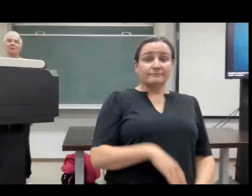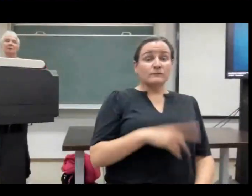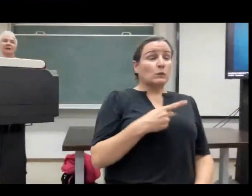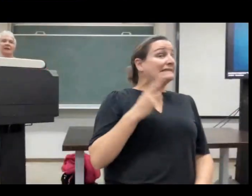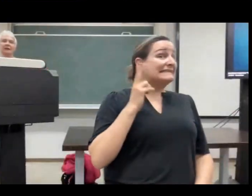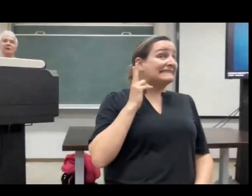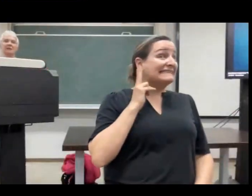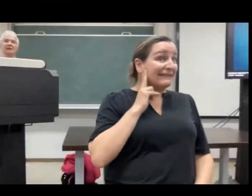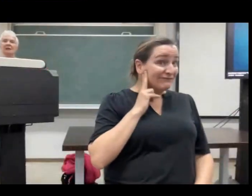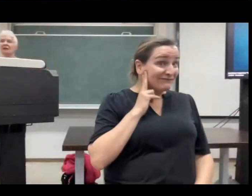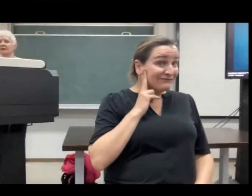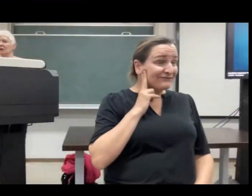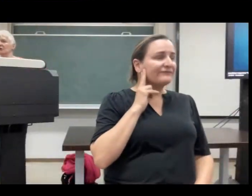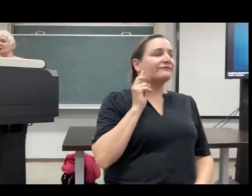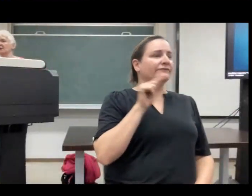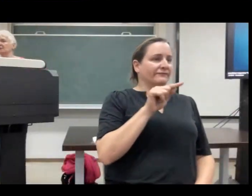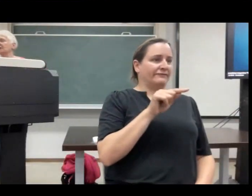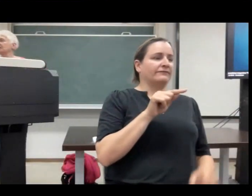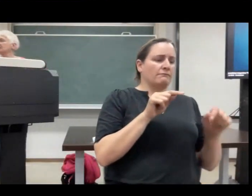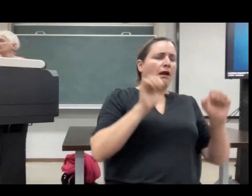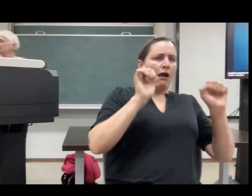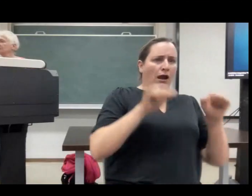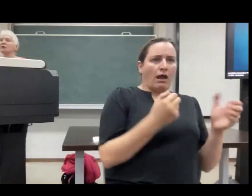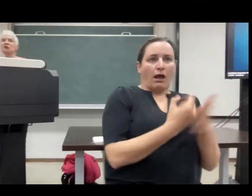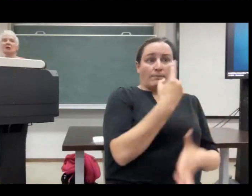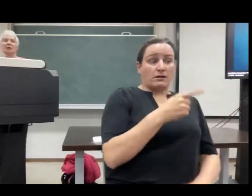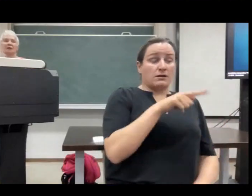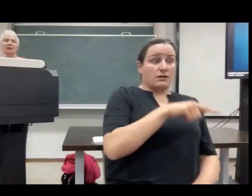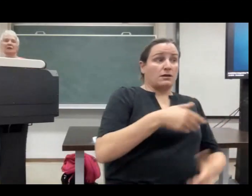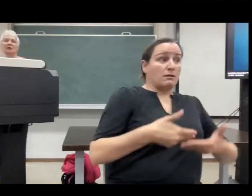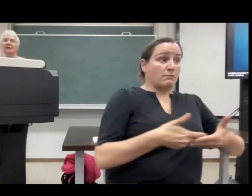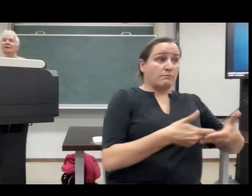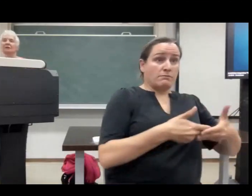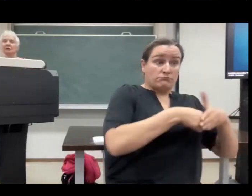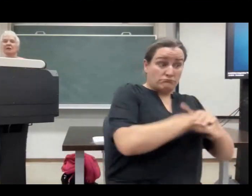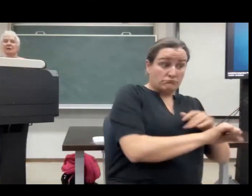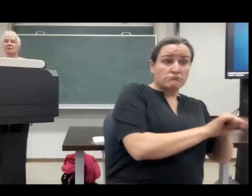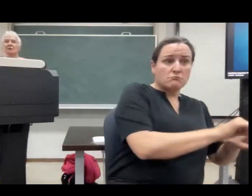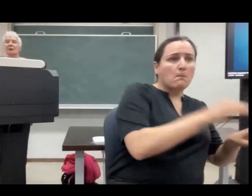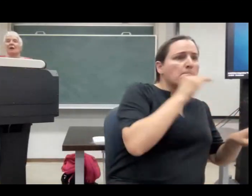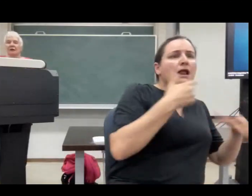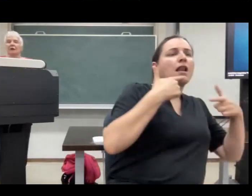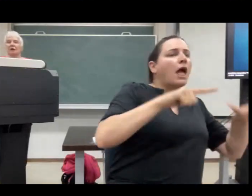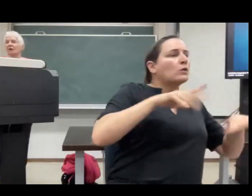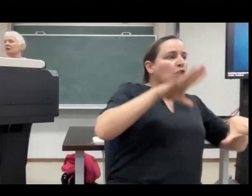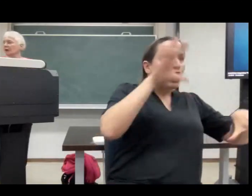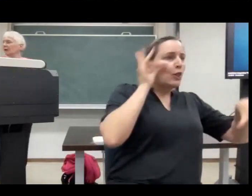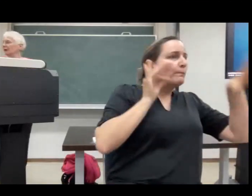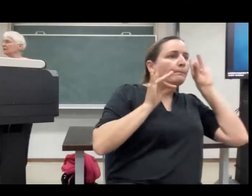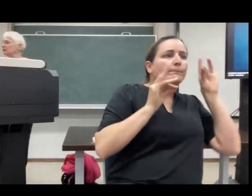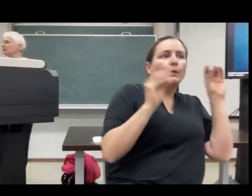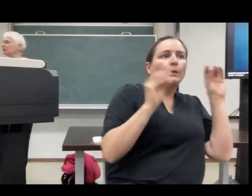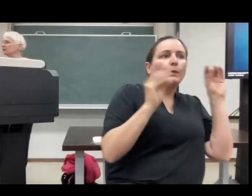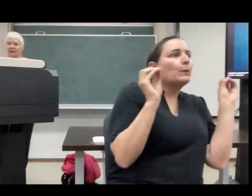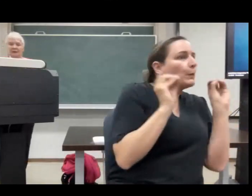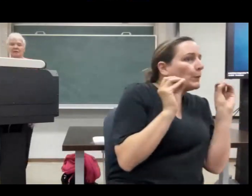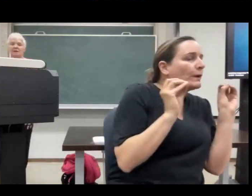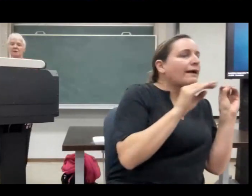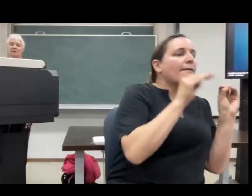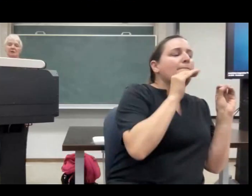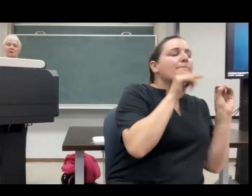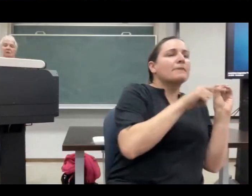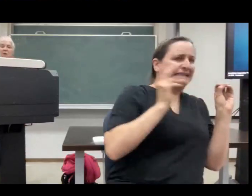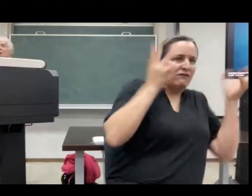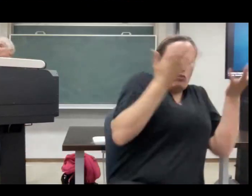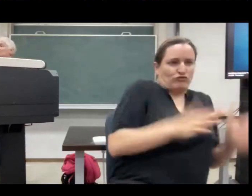from pre-linguistic hearing loss. That means before a child actually even can learn a language of